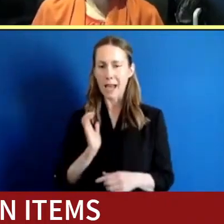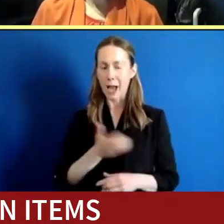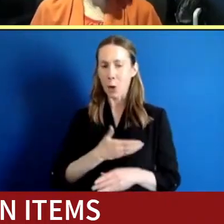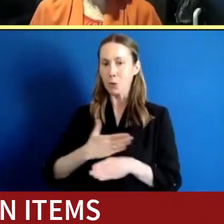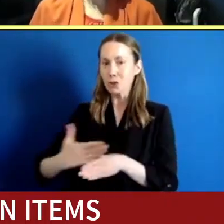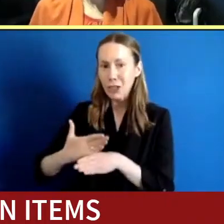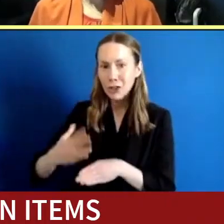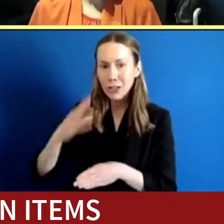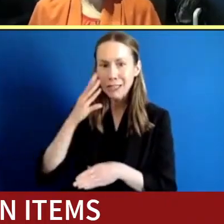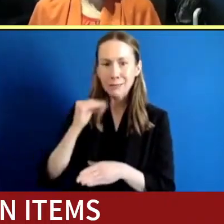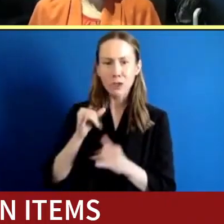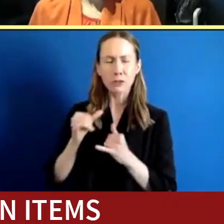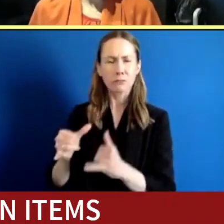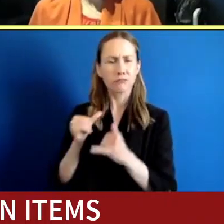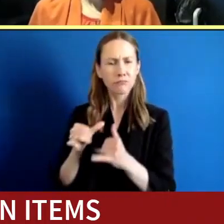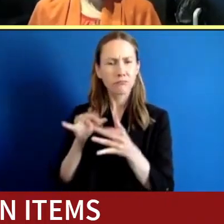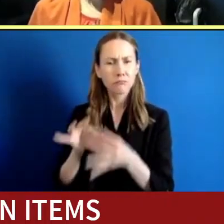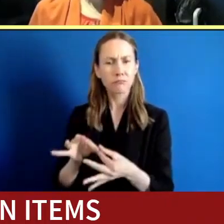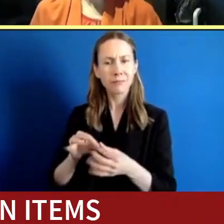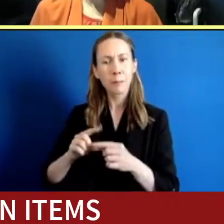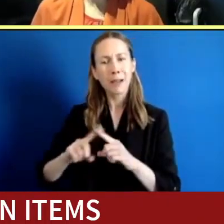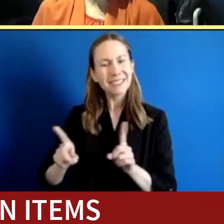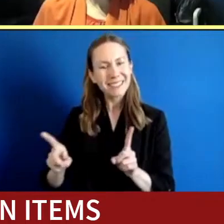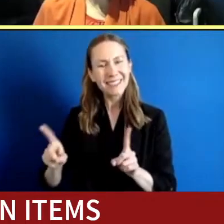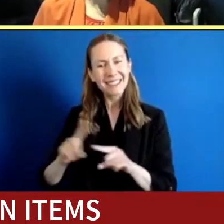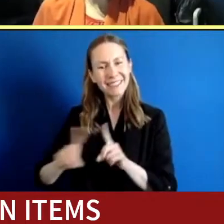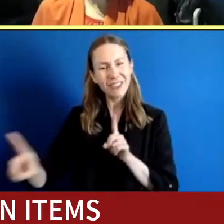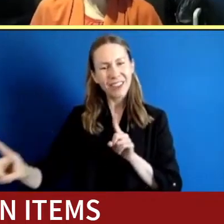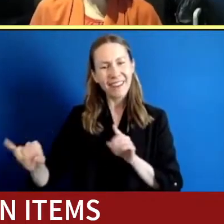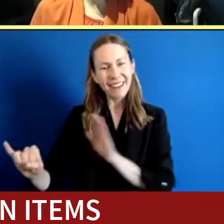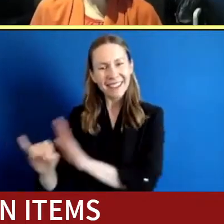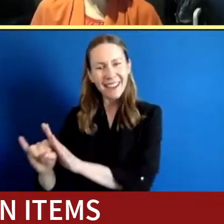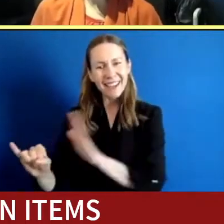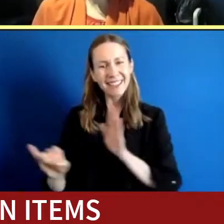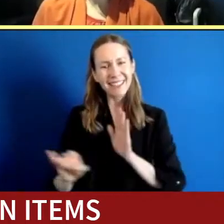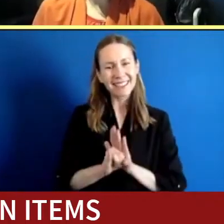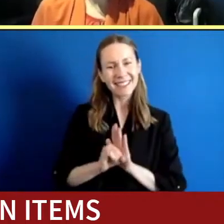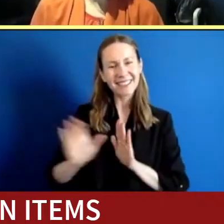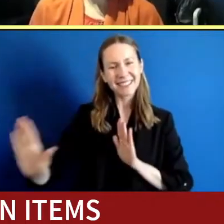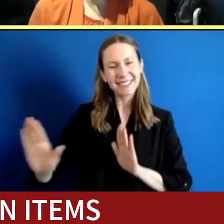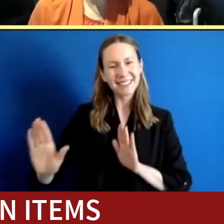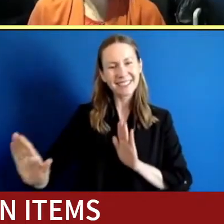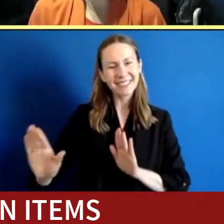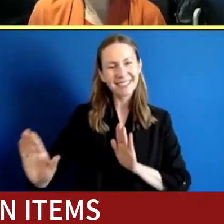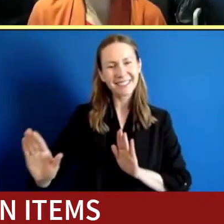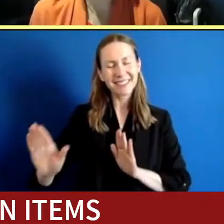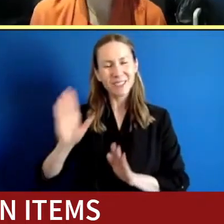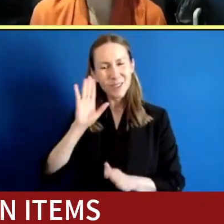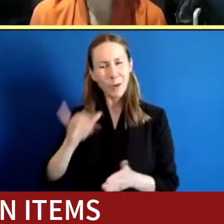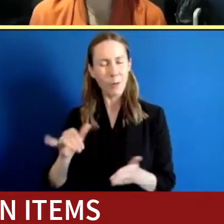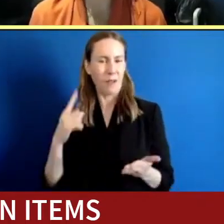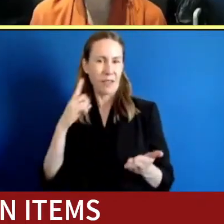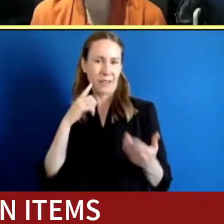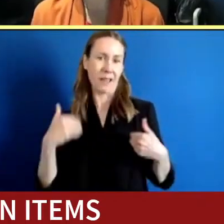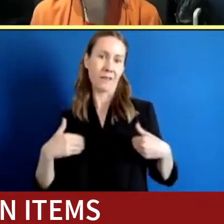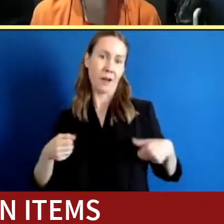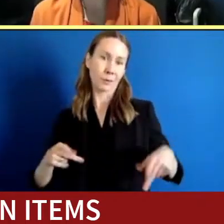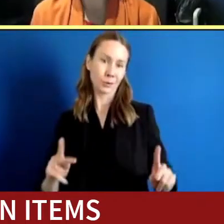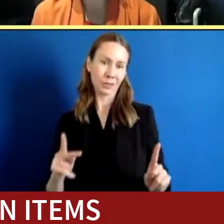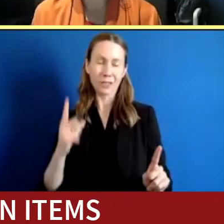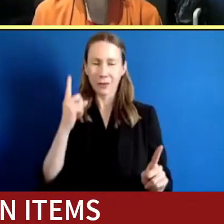experience across different identities. And so I think there's a lot of opportunity in that for